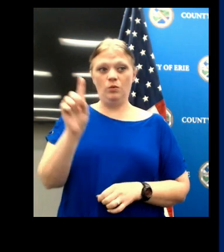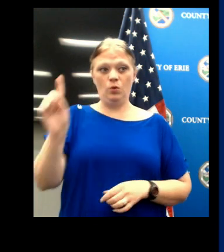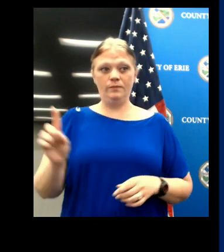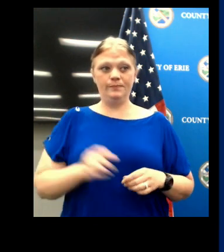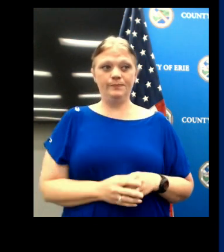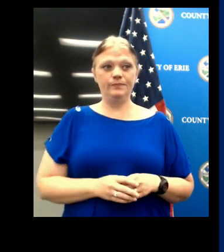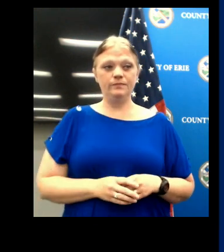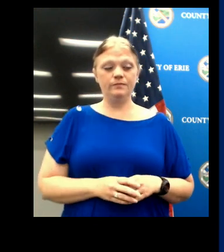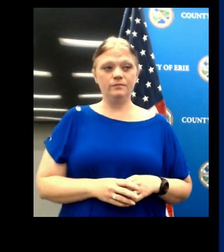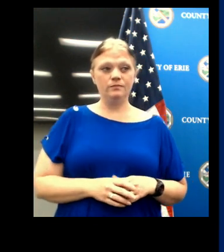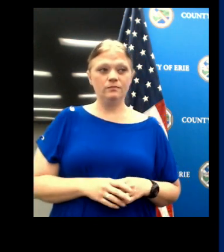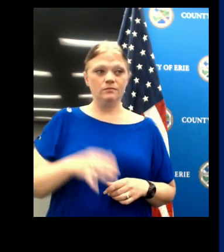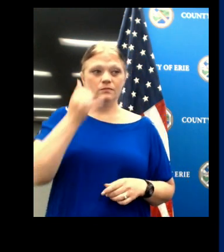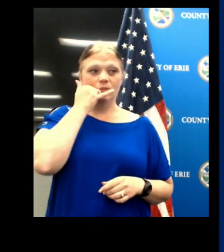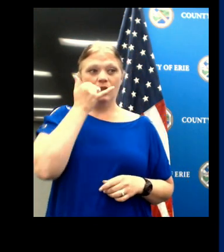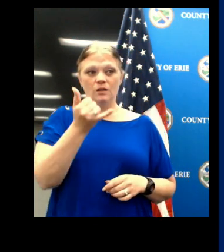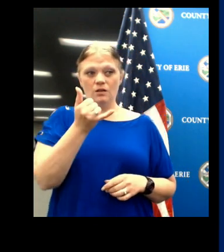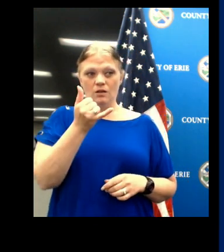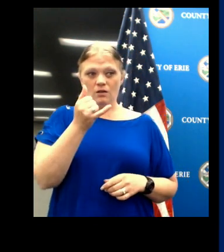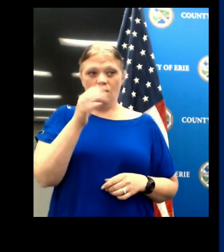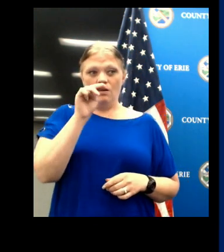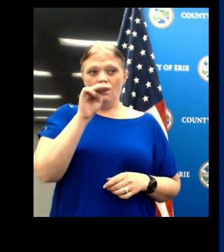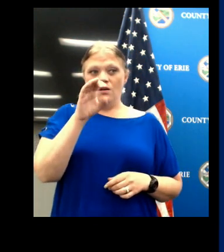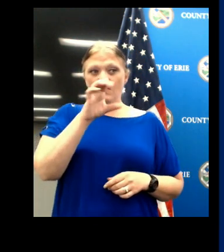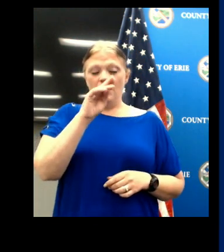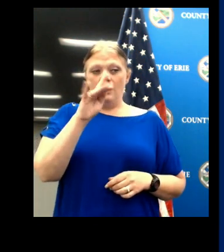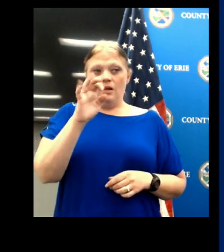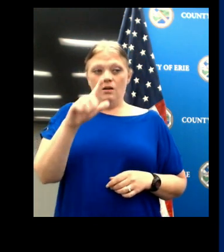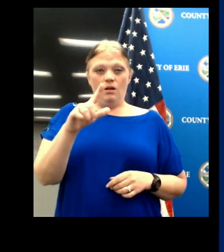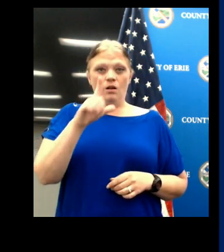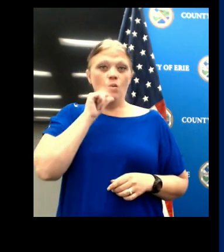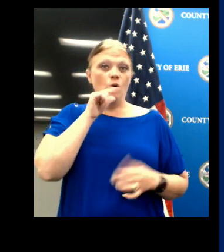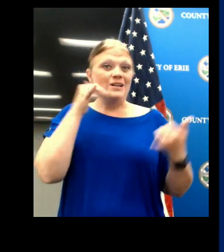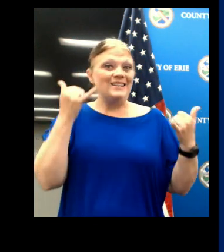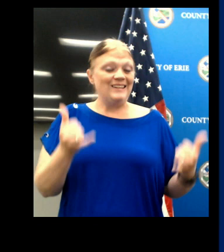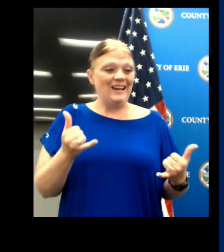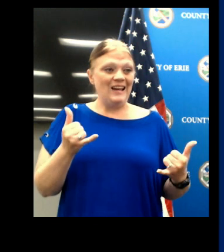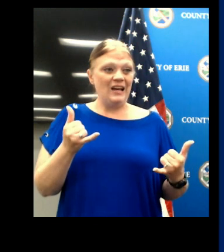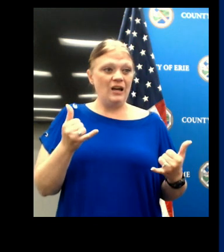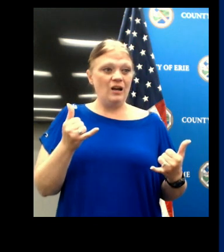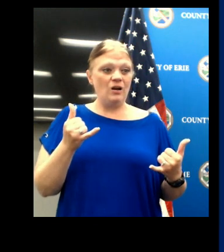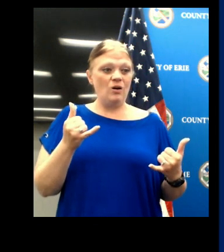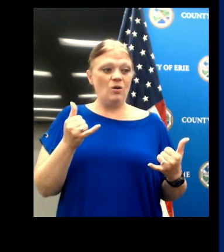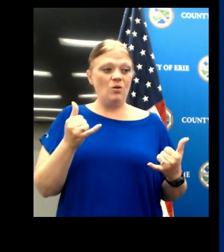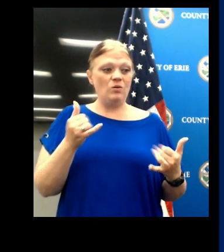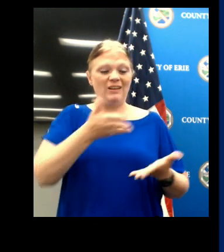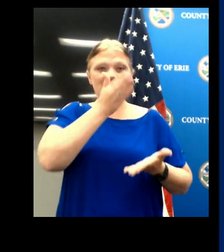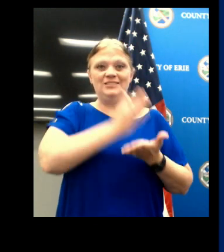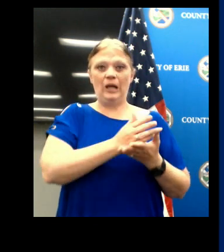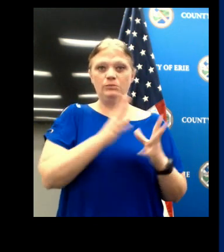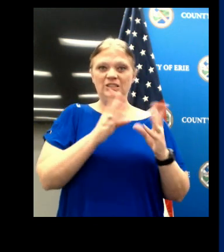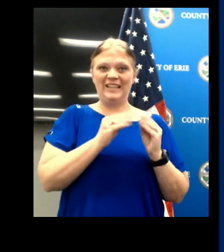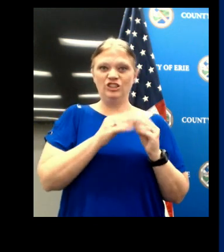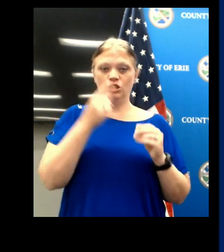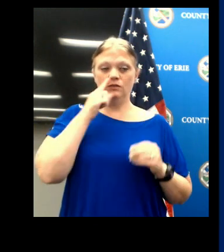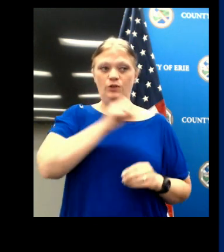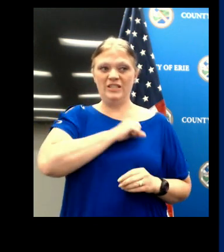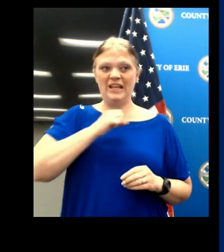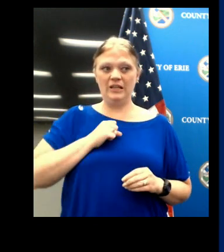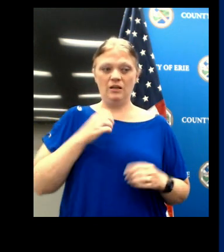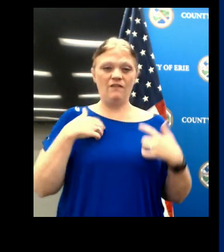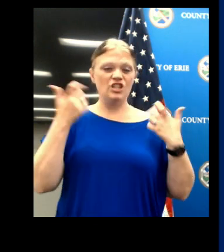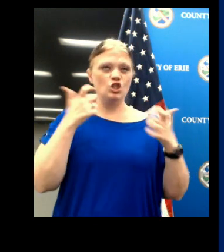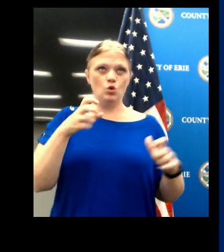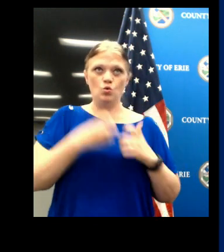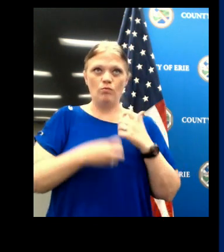202-456-1111. To call Senate Majority Leader Mitch McConnell, who is now taking the Senate out of session. While we have these huge problems